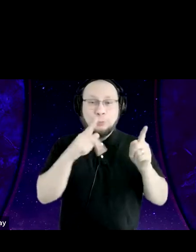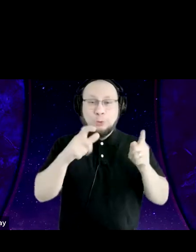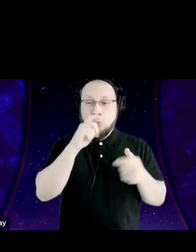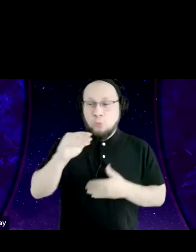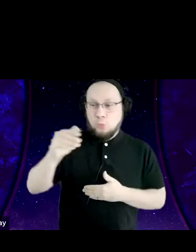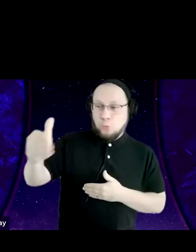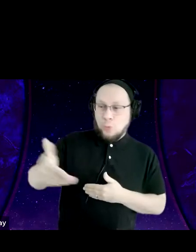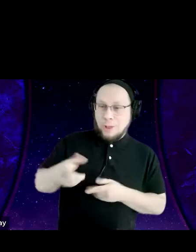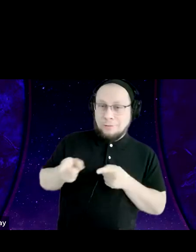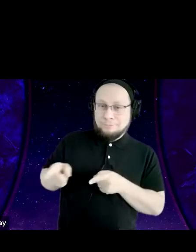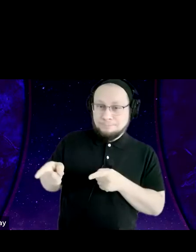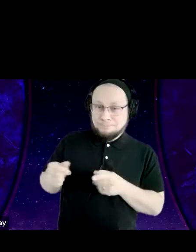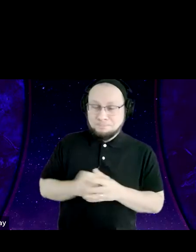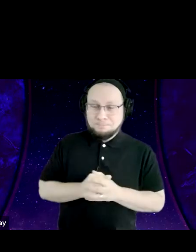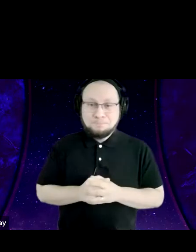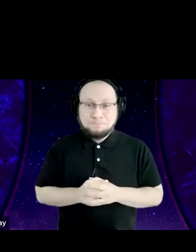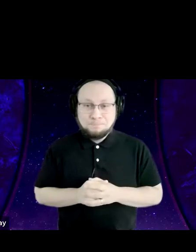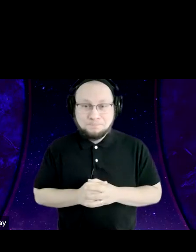y'all.